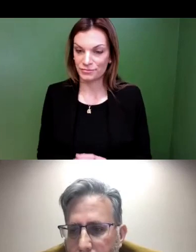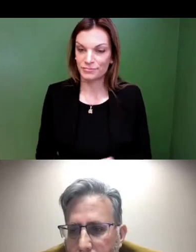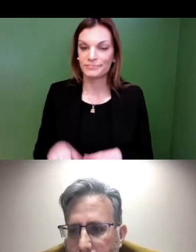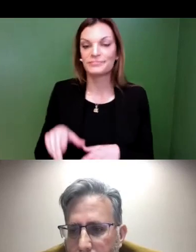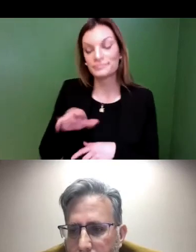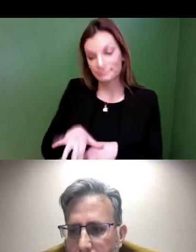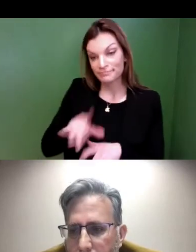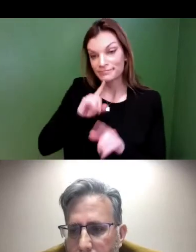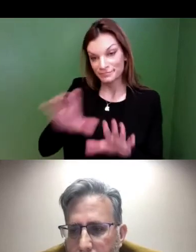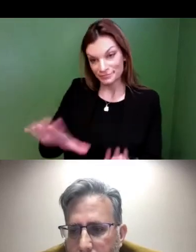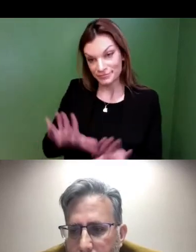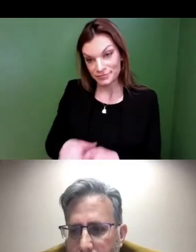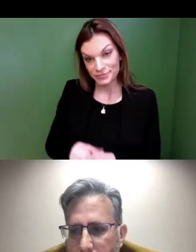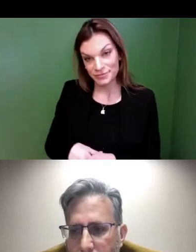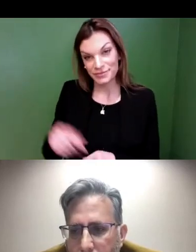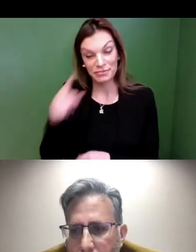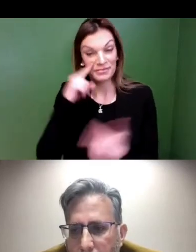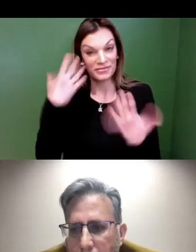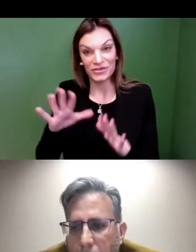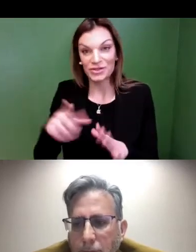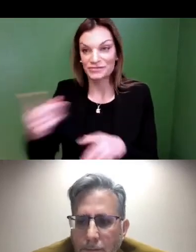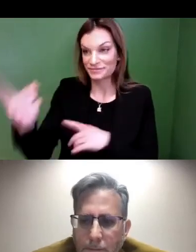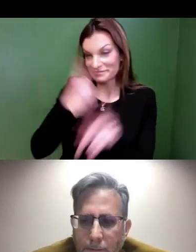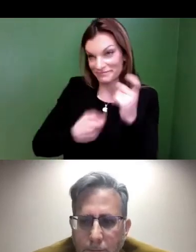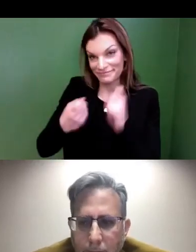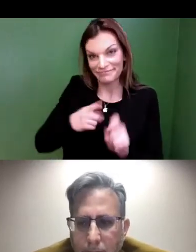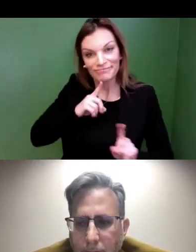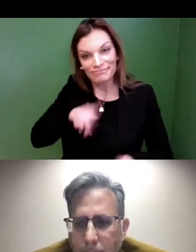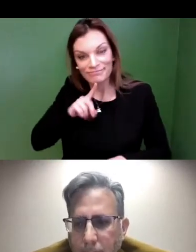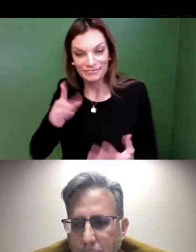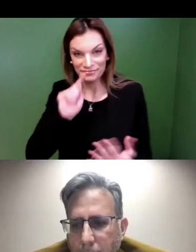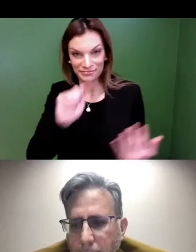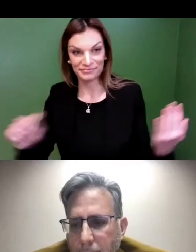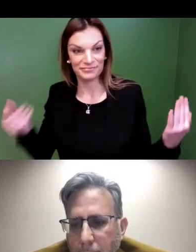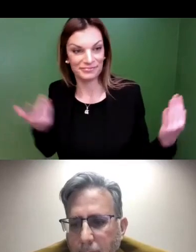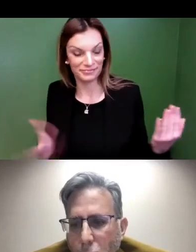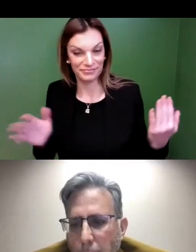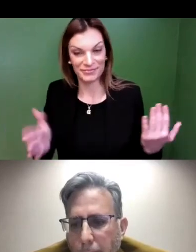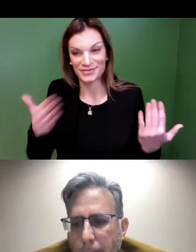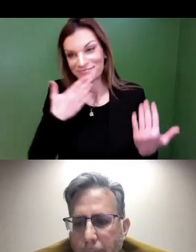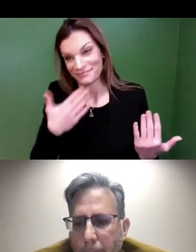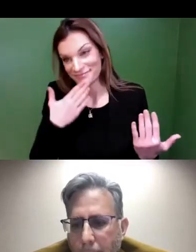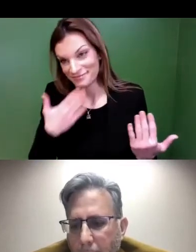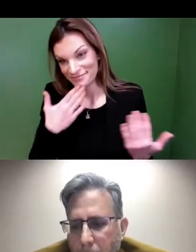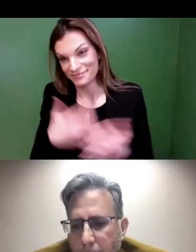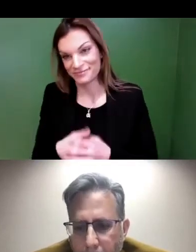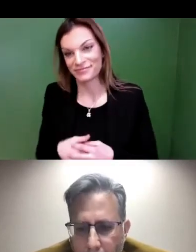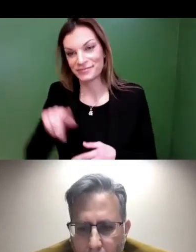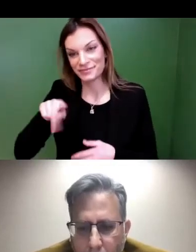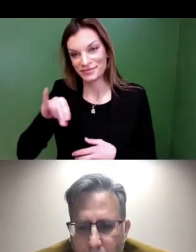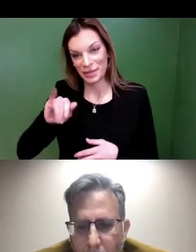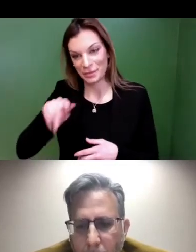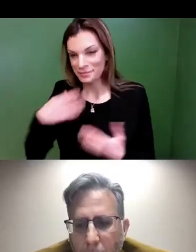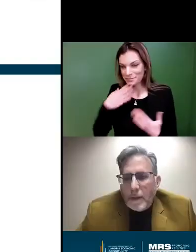Excellent. Well, I think we have all of our questions addressed from our audience. So thank you for that, Philip. I'm going